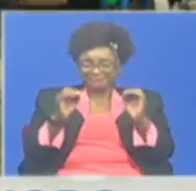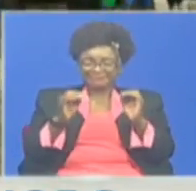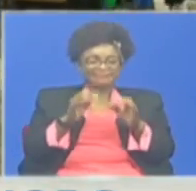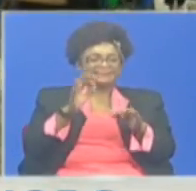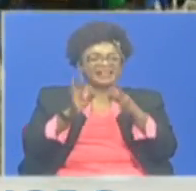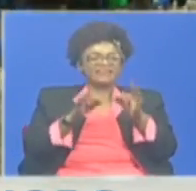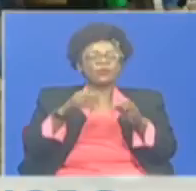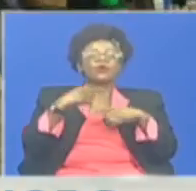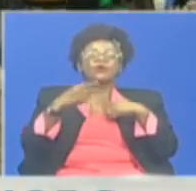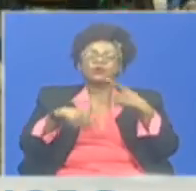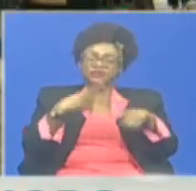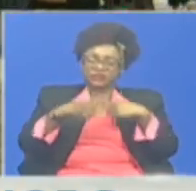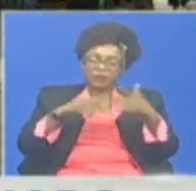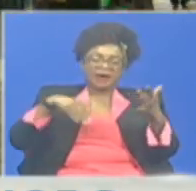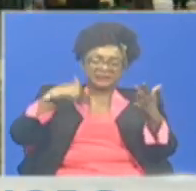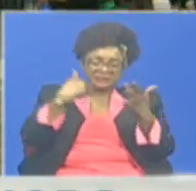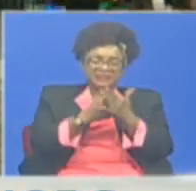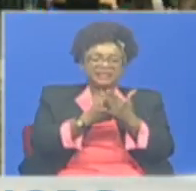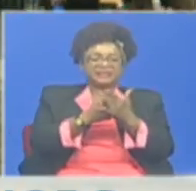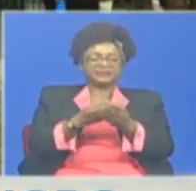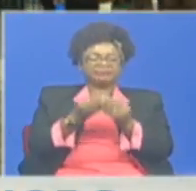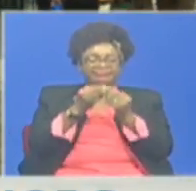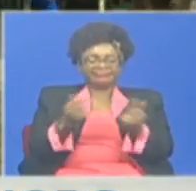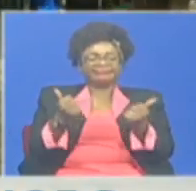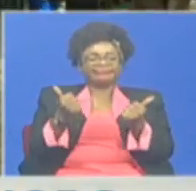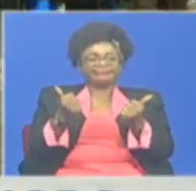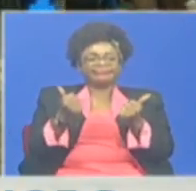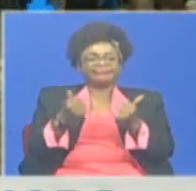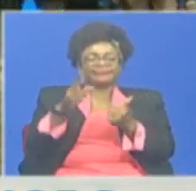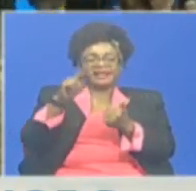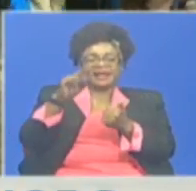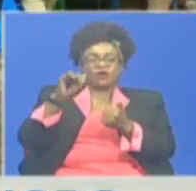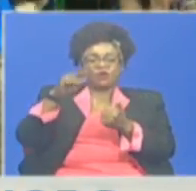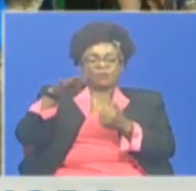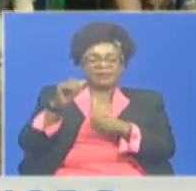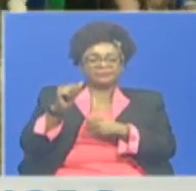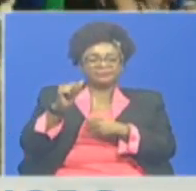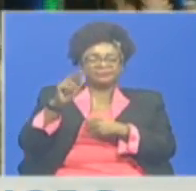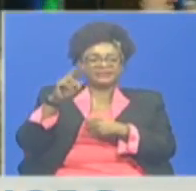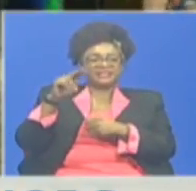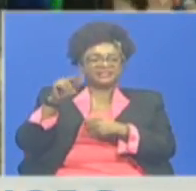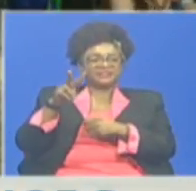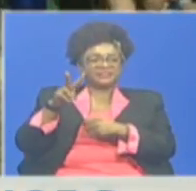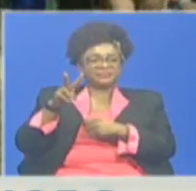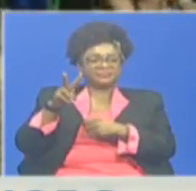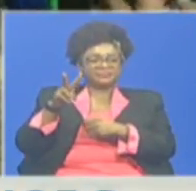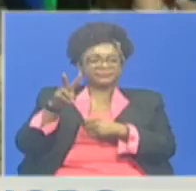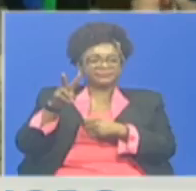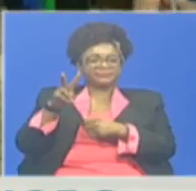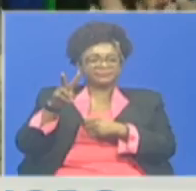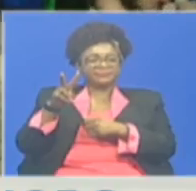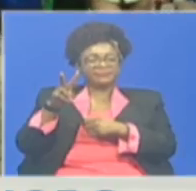until COVID-19 is out of Kenya. Nayoma Sampao, NTV.